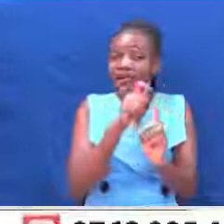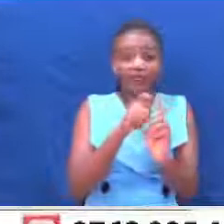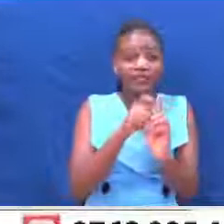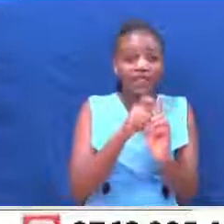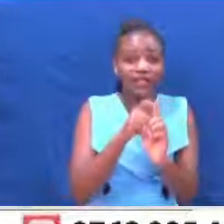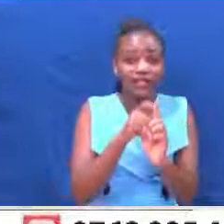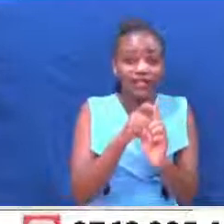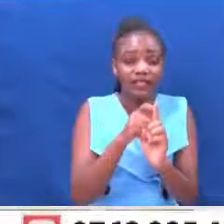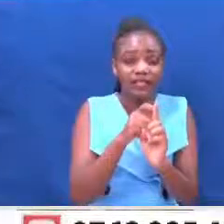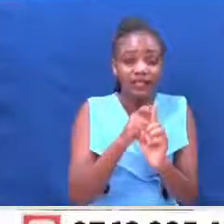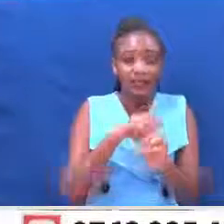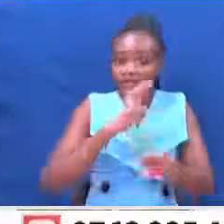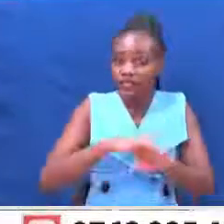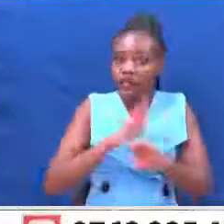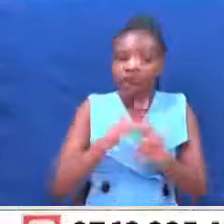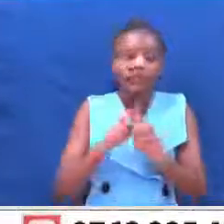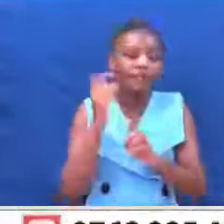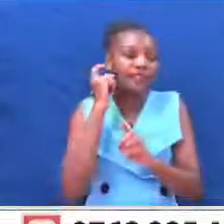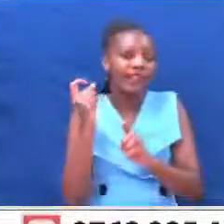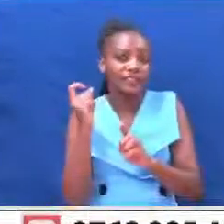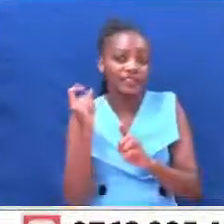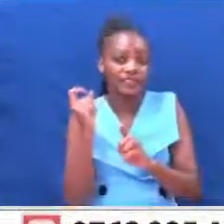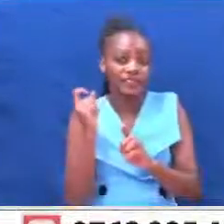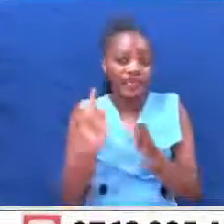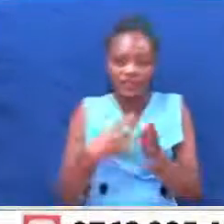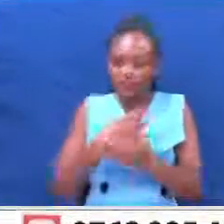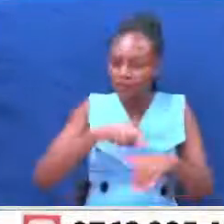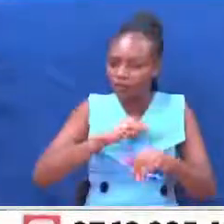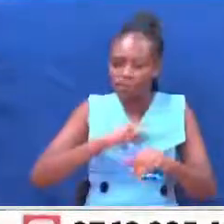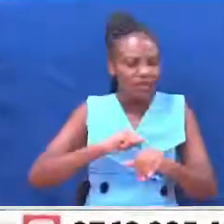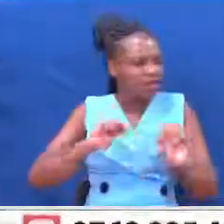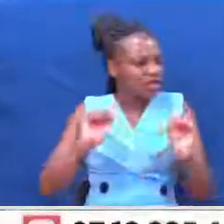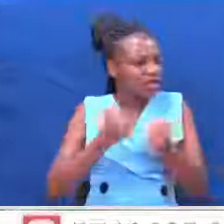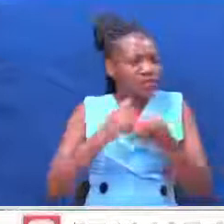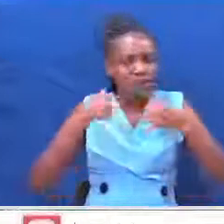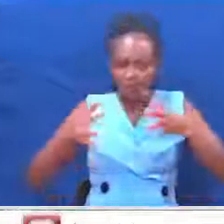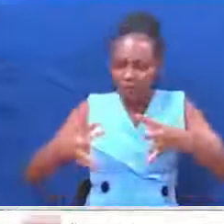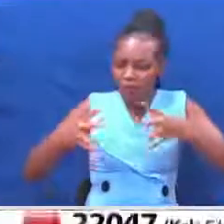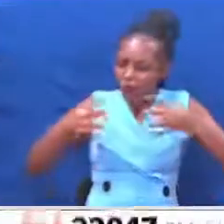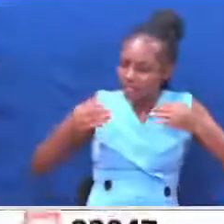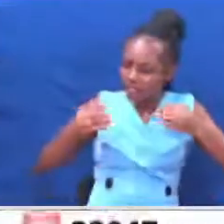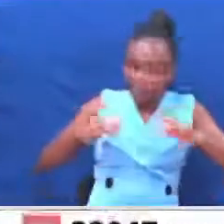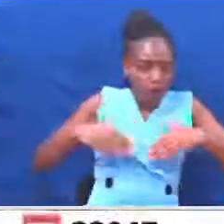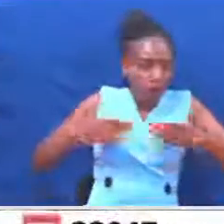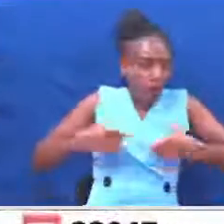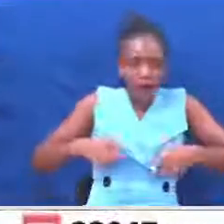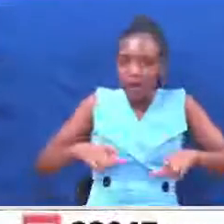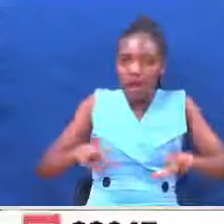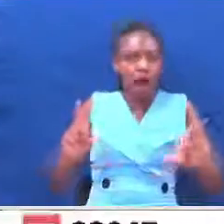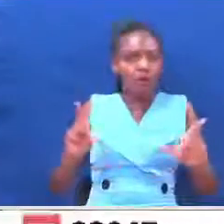especially wakikuyu na kalenji. We will not re-rent and we will not allow, as